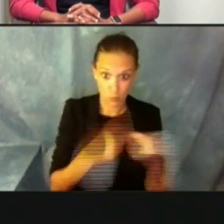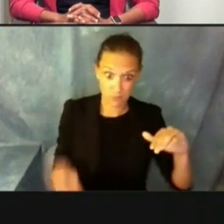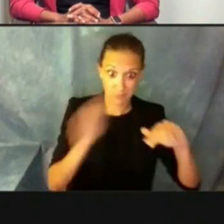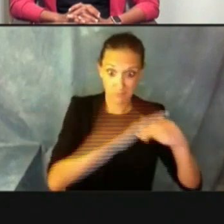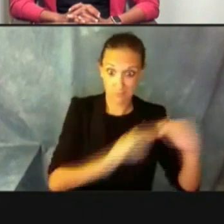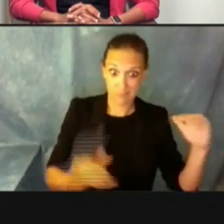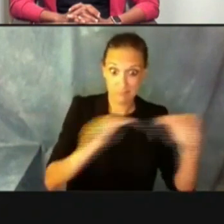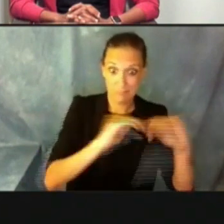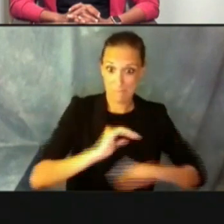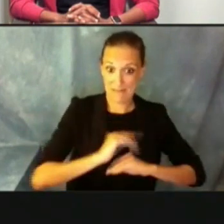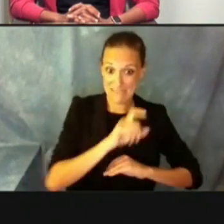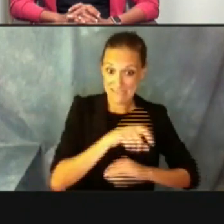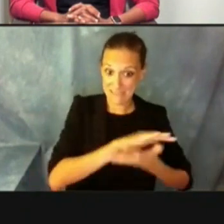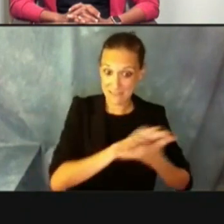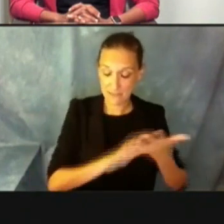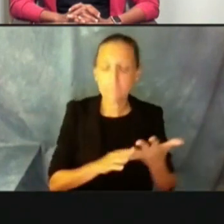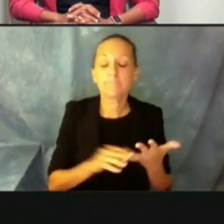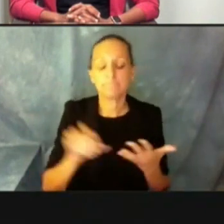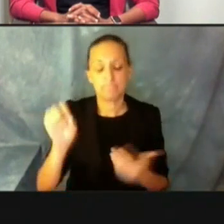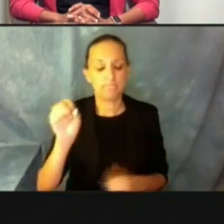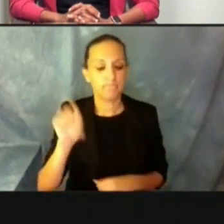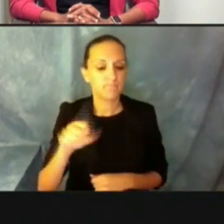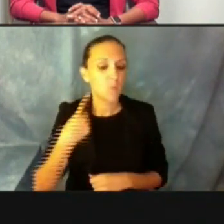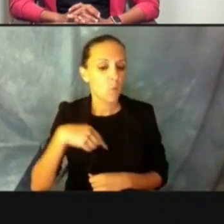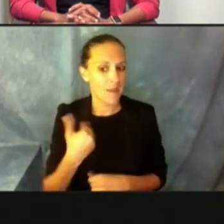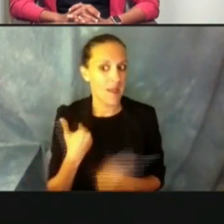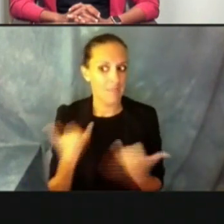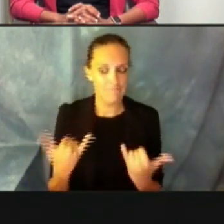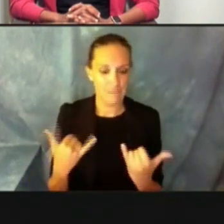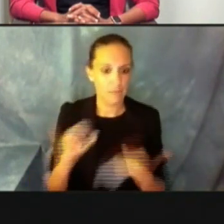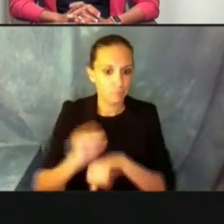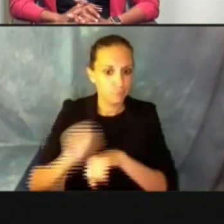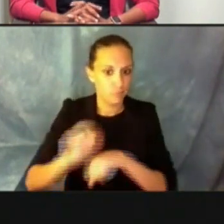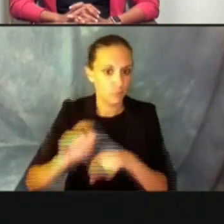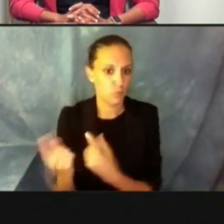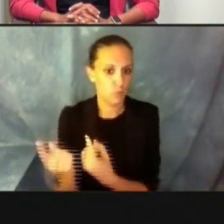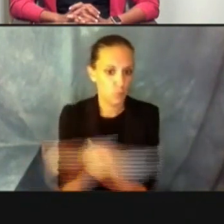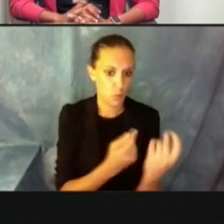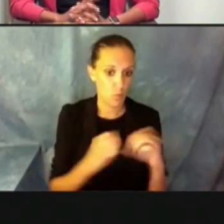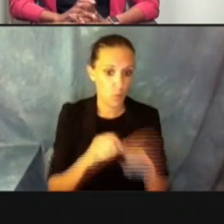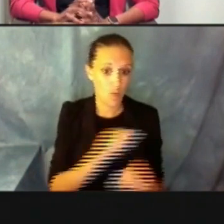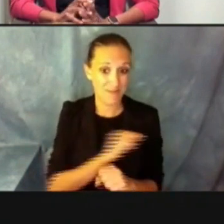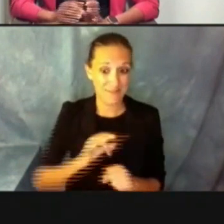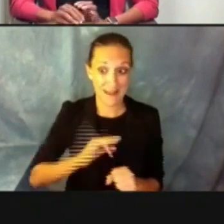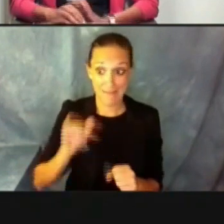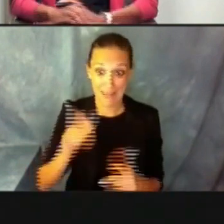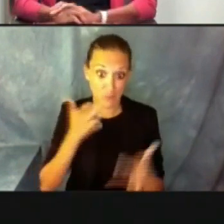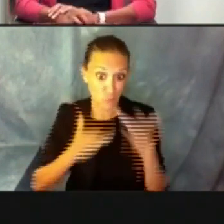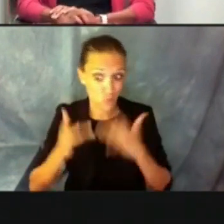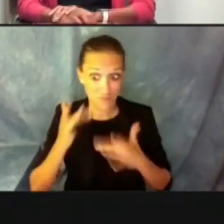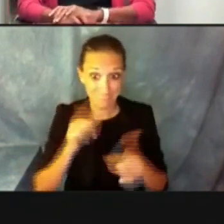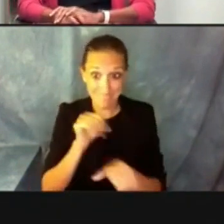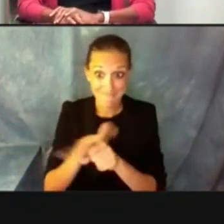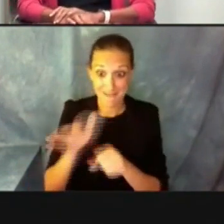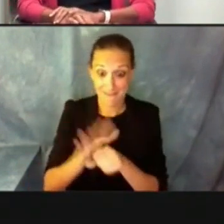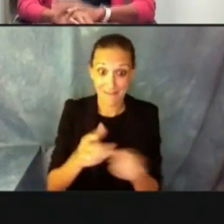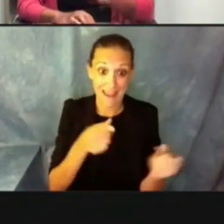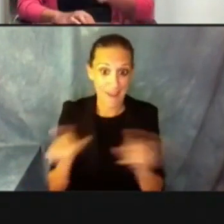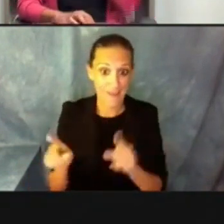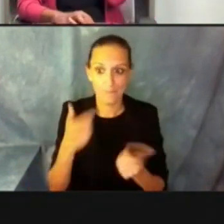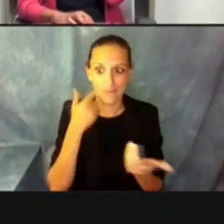Yes, there are efforts to recruit more staff. These shortages are occurring because